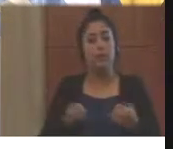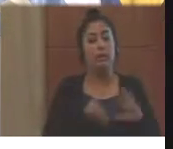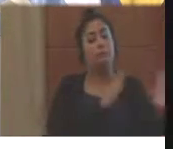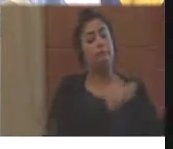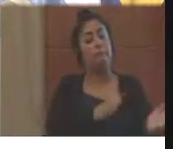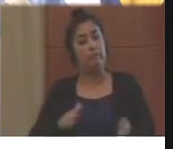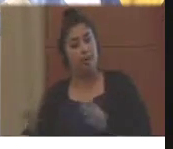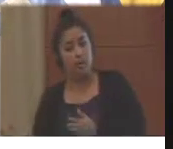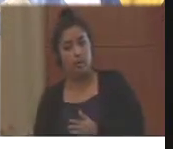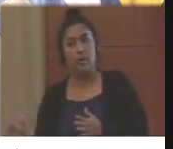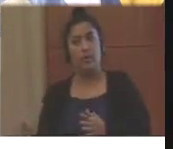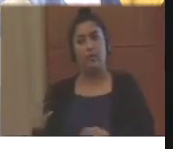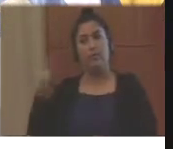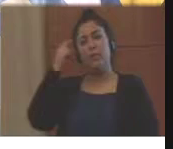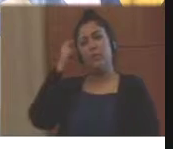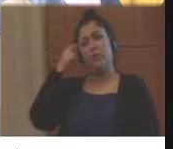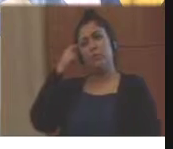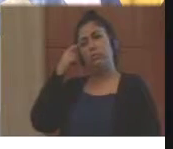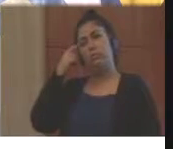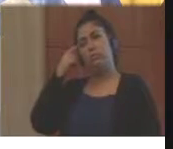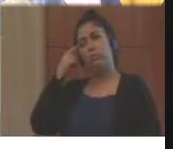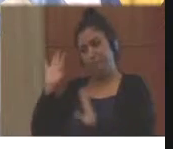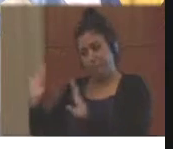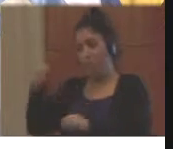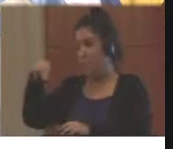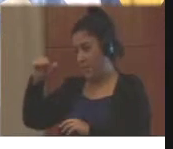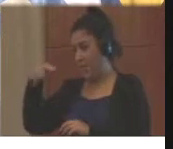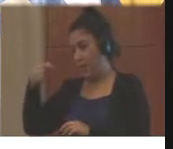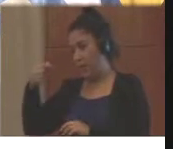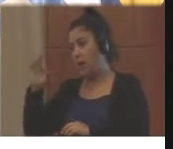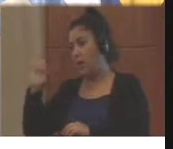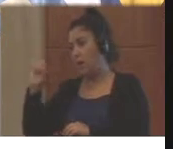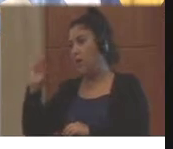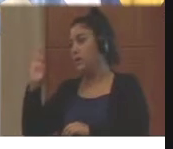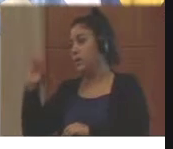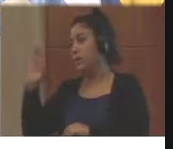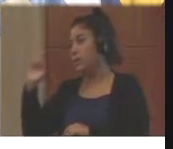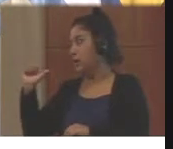dear Margareta, that's a more practical thing.